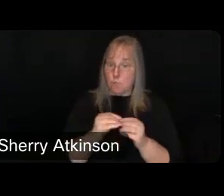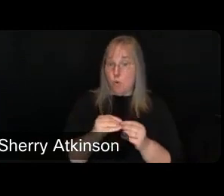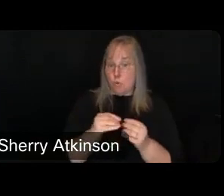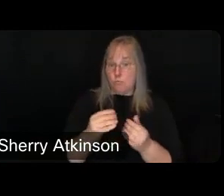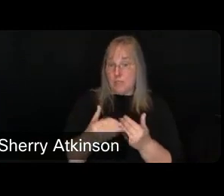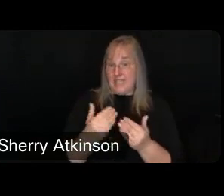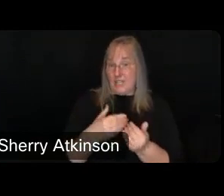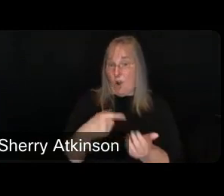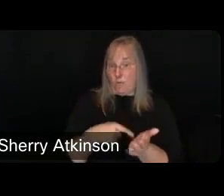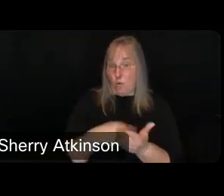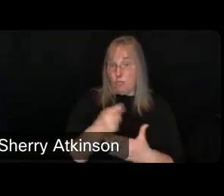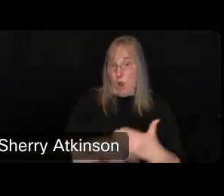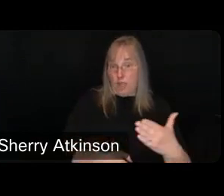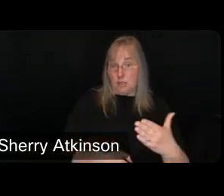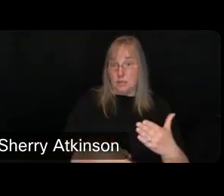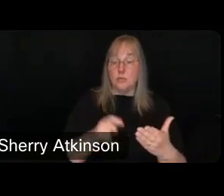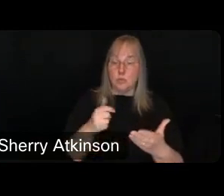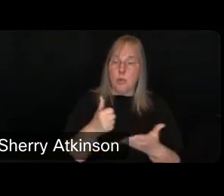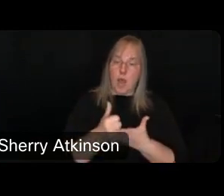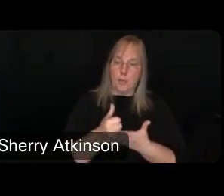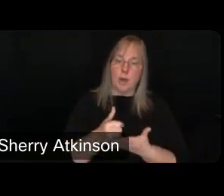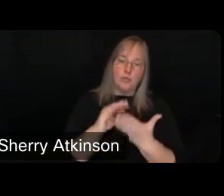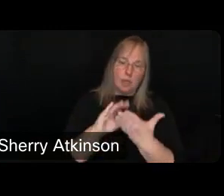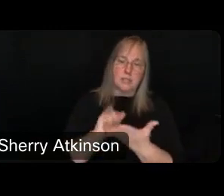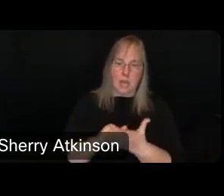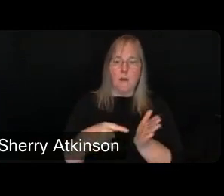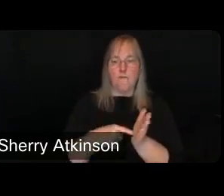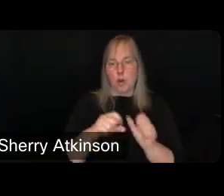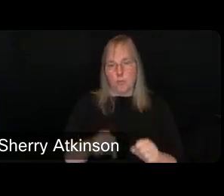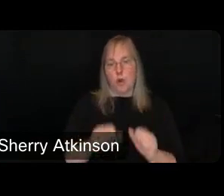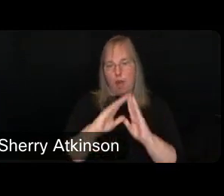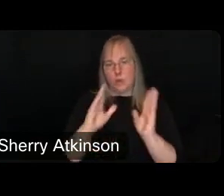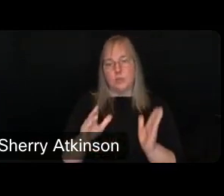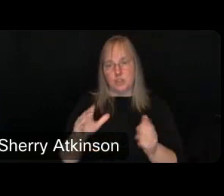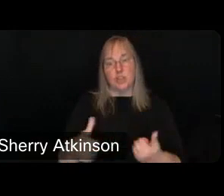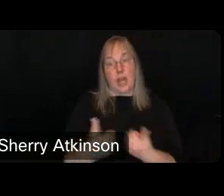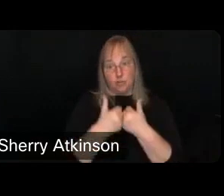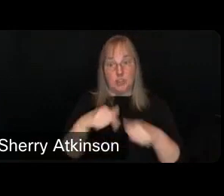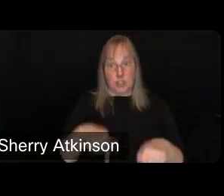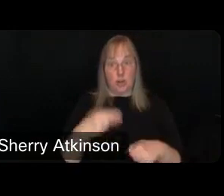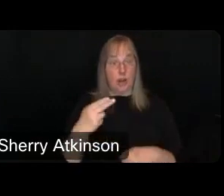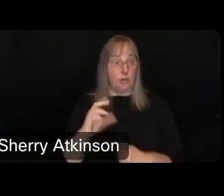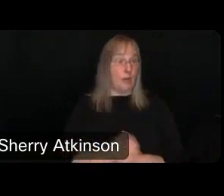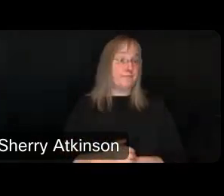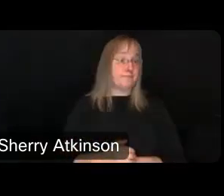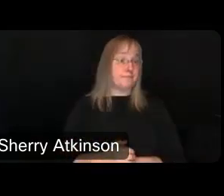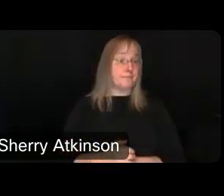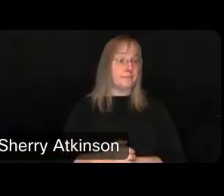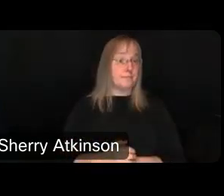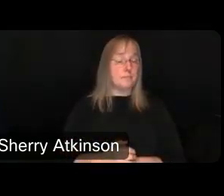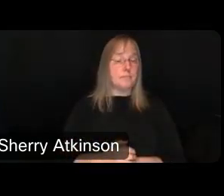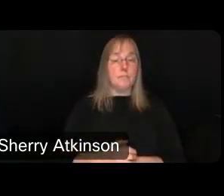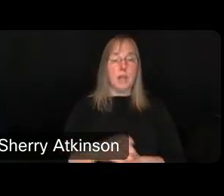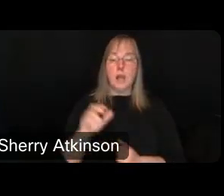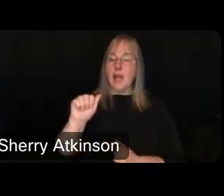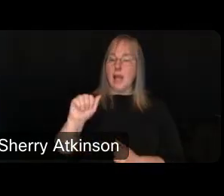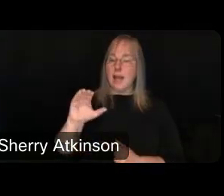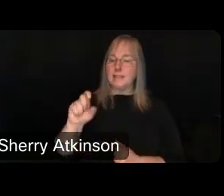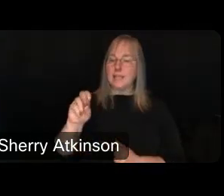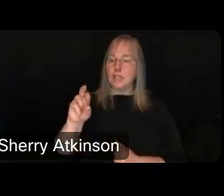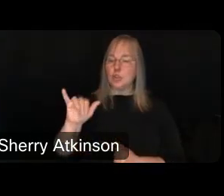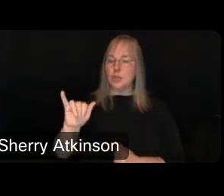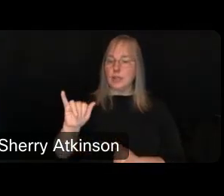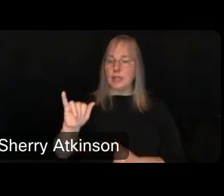try to help address the affordable housing challenges here in the county. So accessory dwelling units. So currently